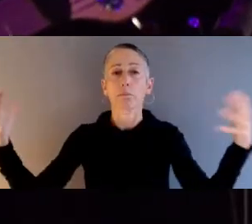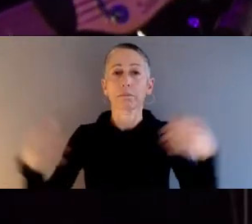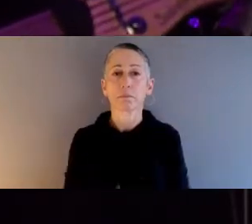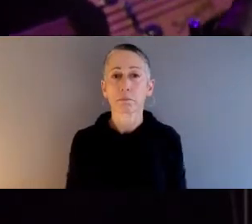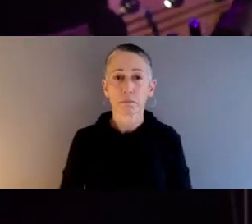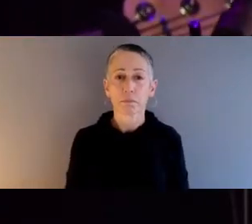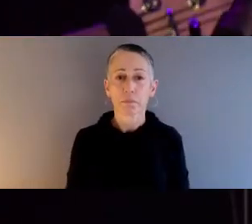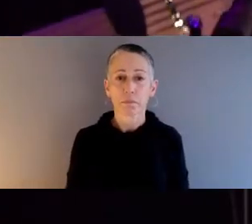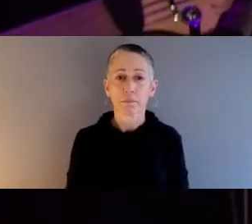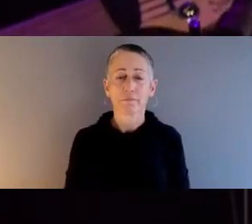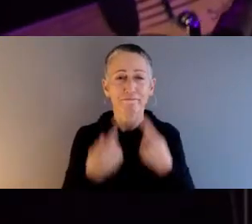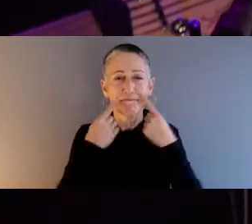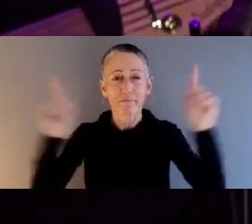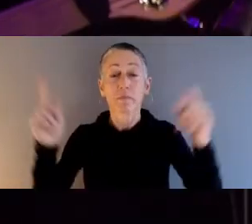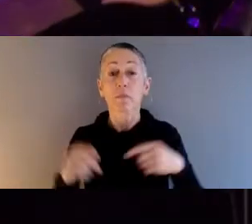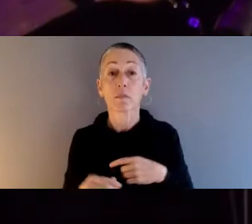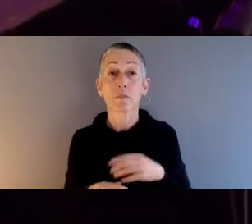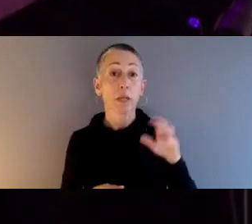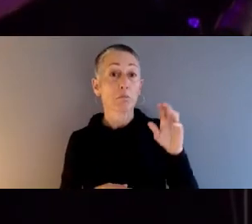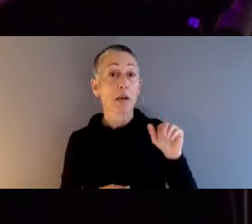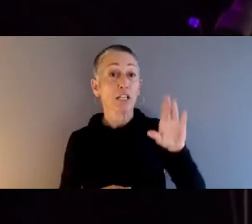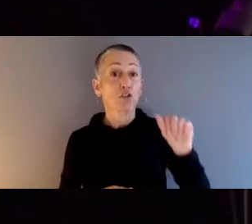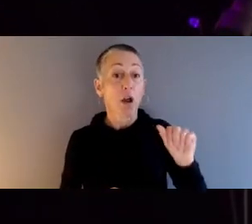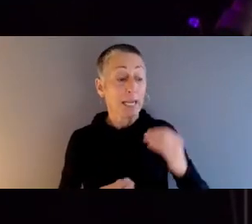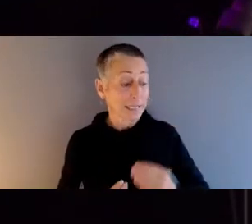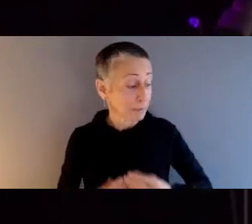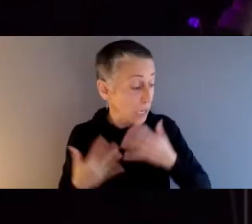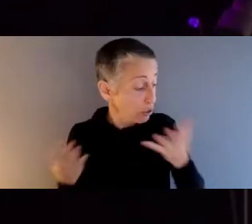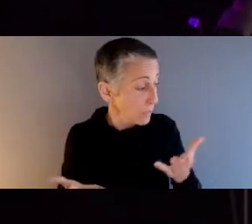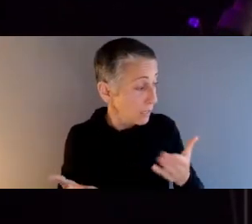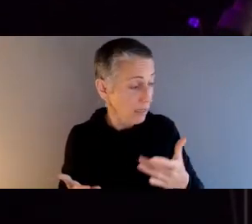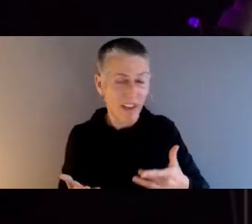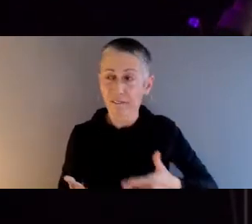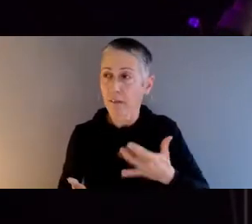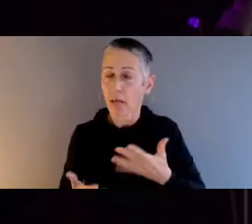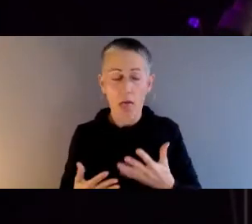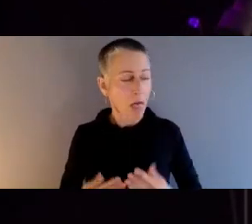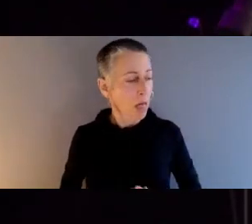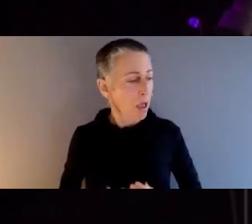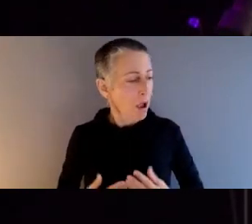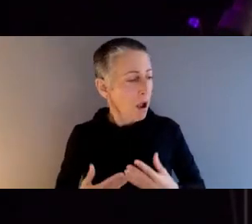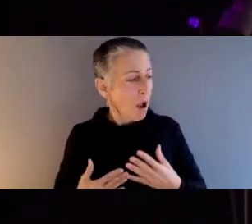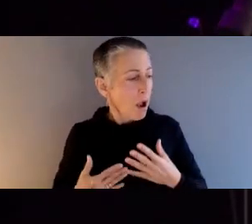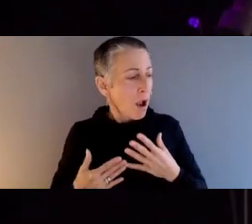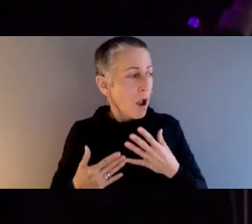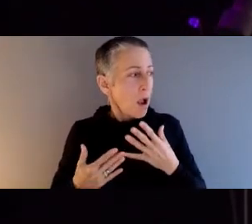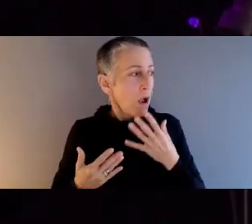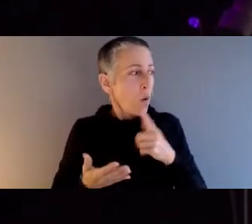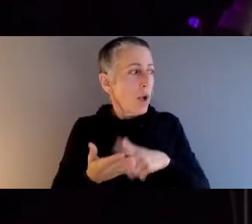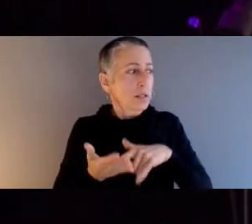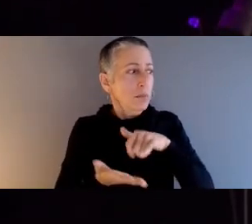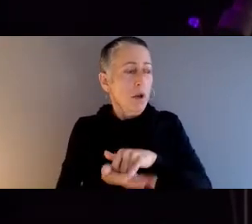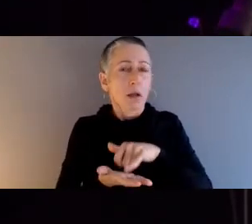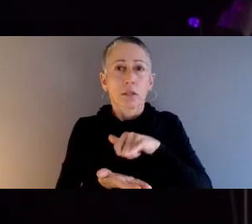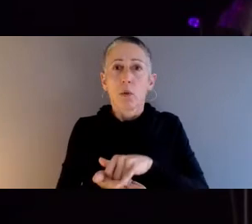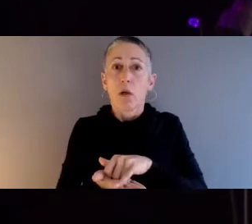Maestra inspires me, it fuels me, it makes something that has always felt kind of impossible seem maybe